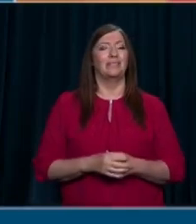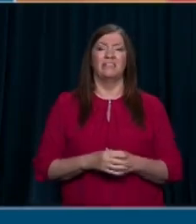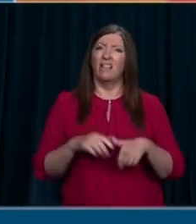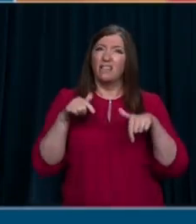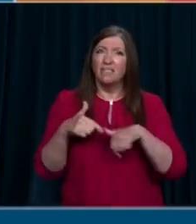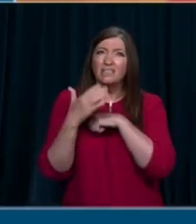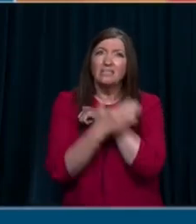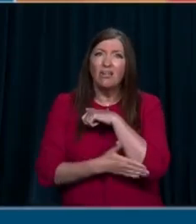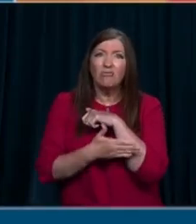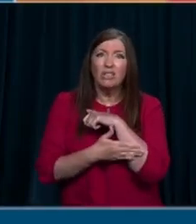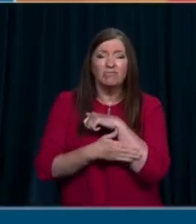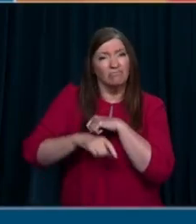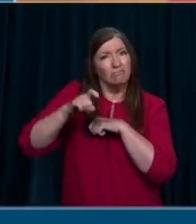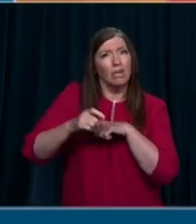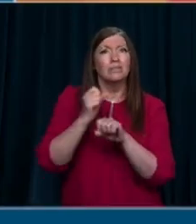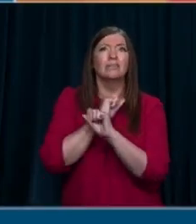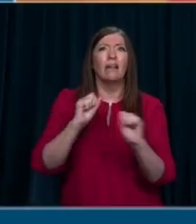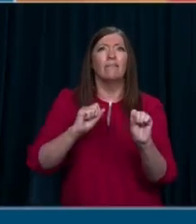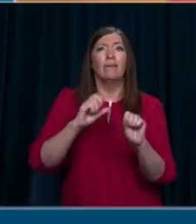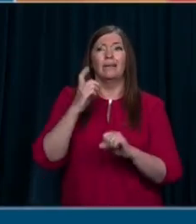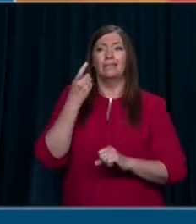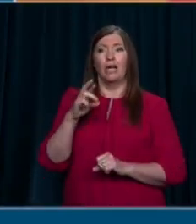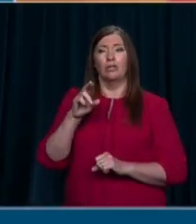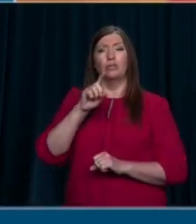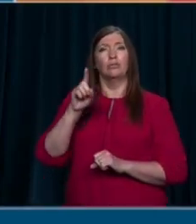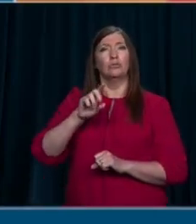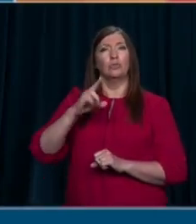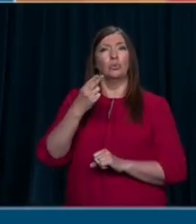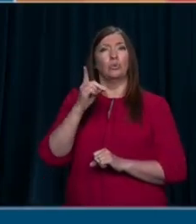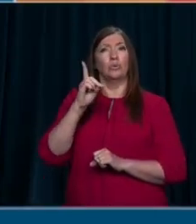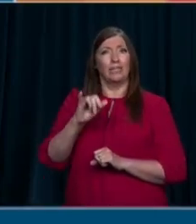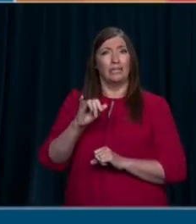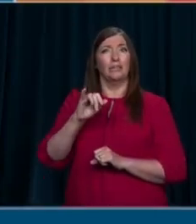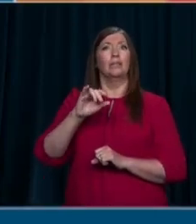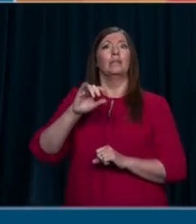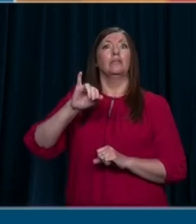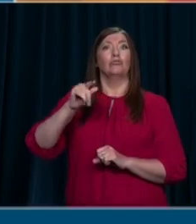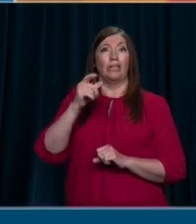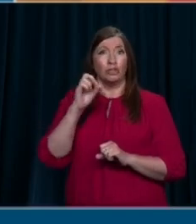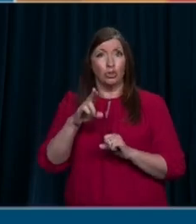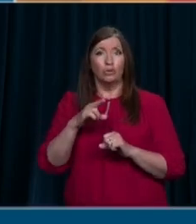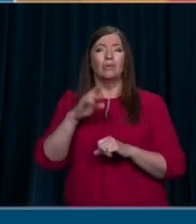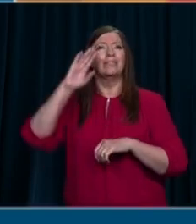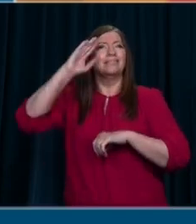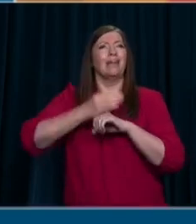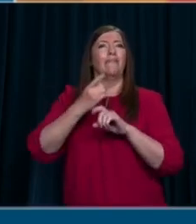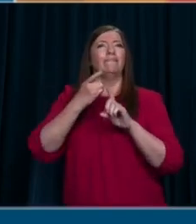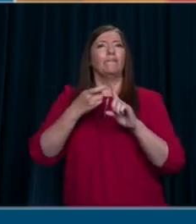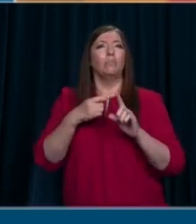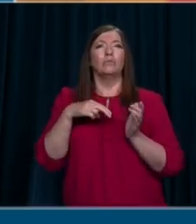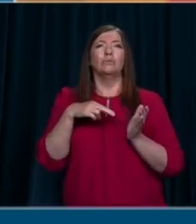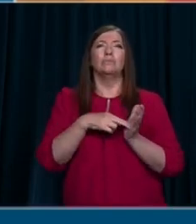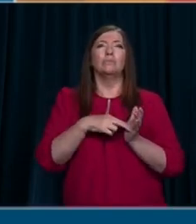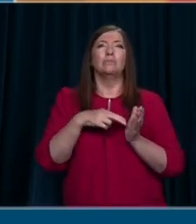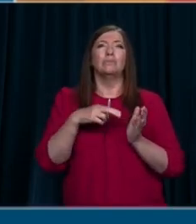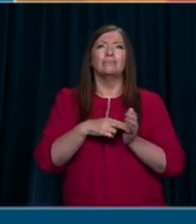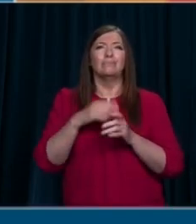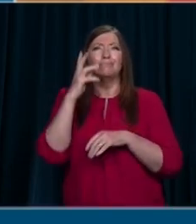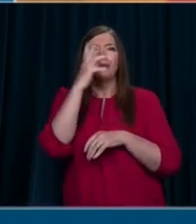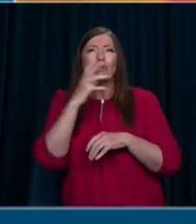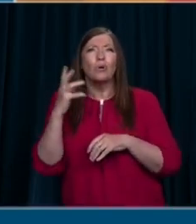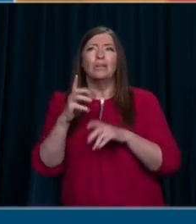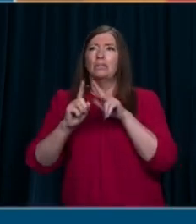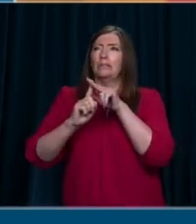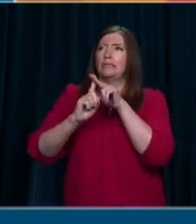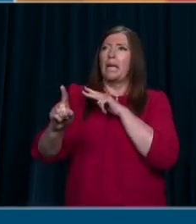to save. I'm Dr. Zuhdi Jasser. I'm the son of Syrian immigrants who escaped a dictatorship in Syria and taught me that I